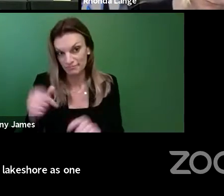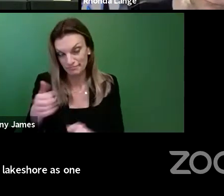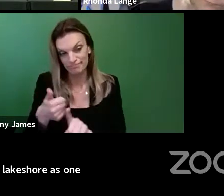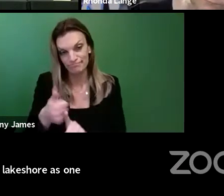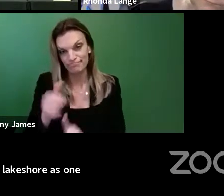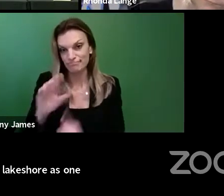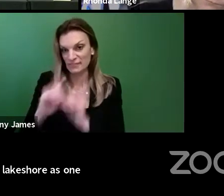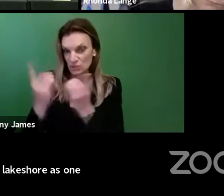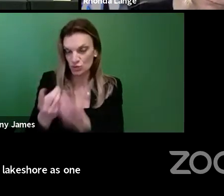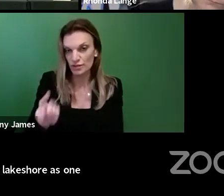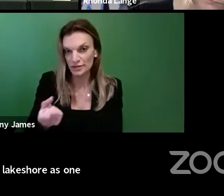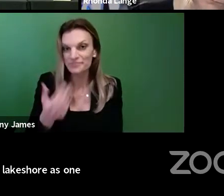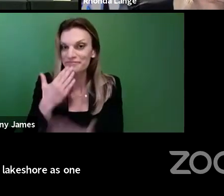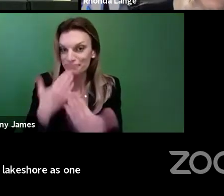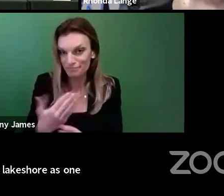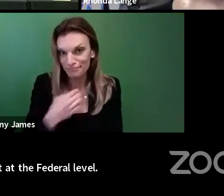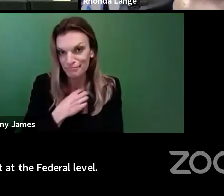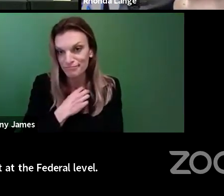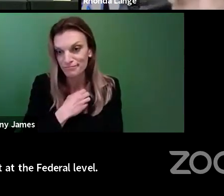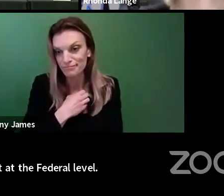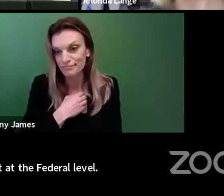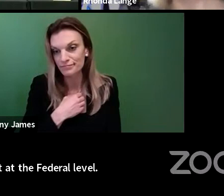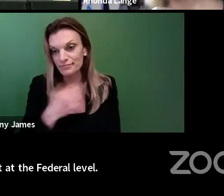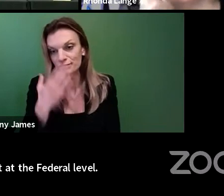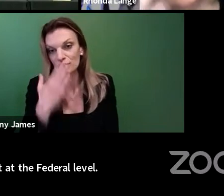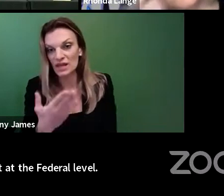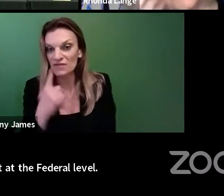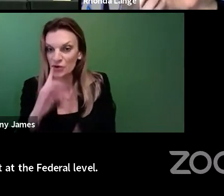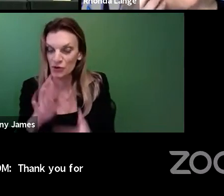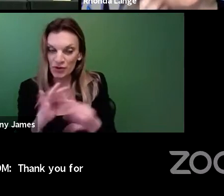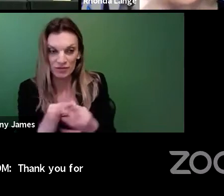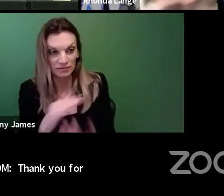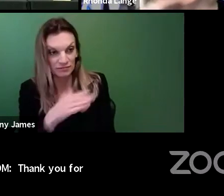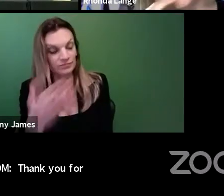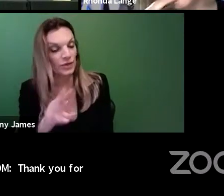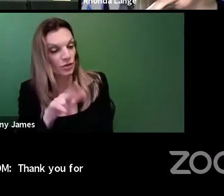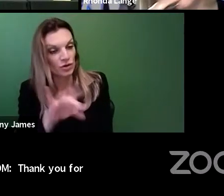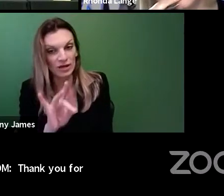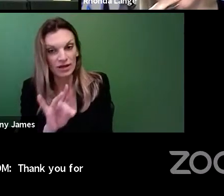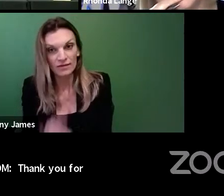you. Thank you for sharing your comment with the commission. 38.